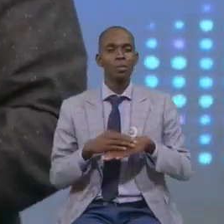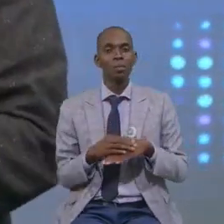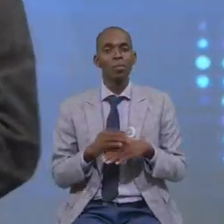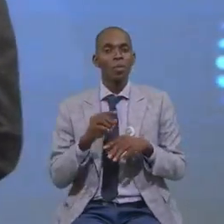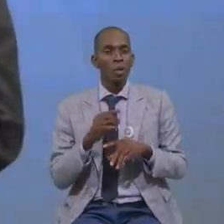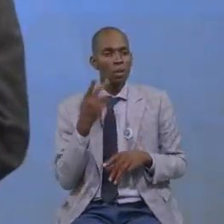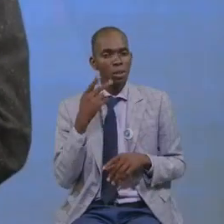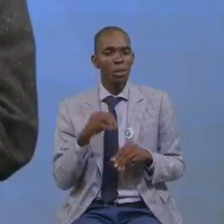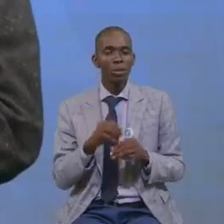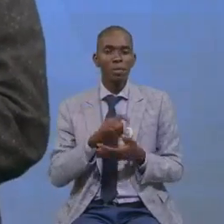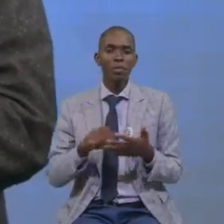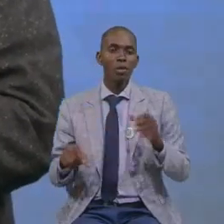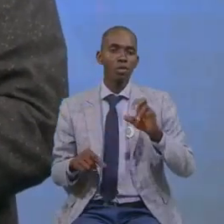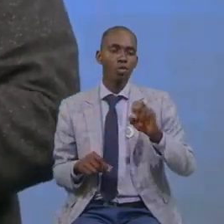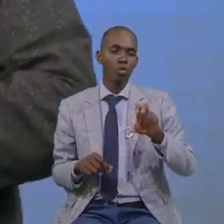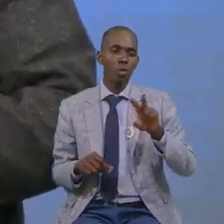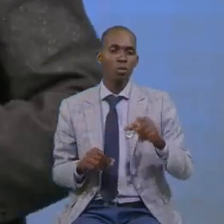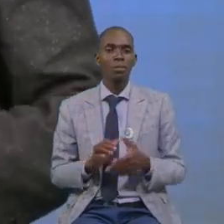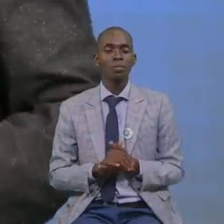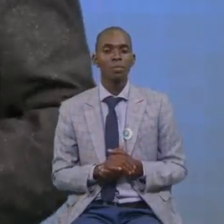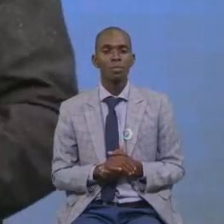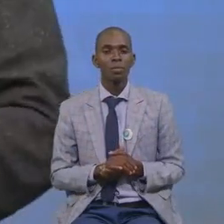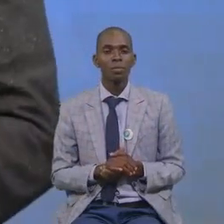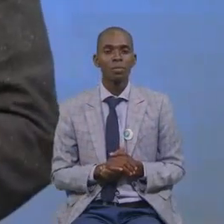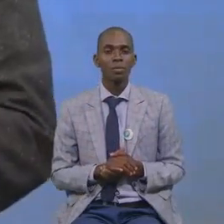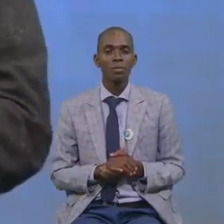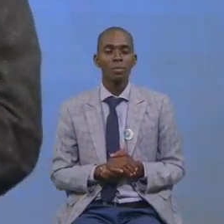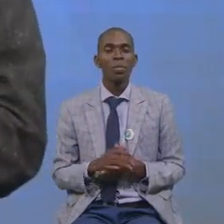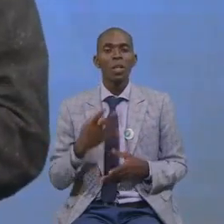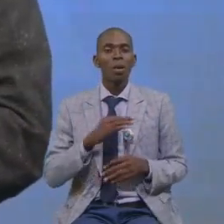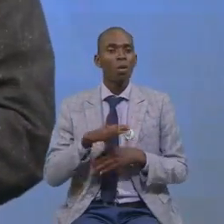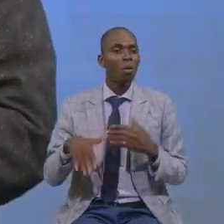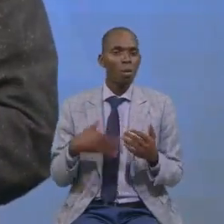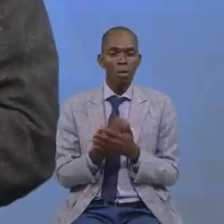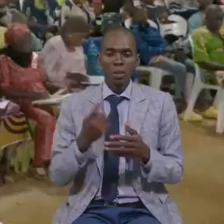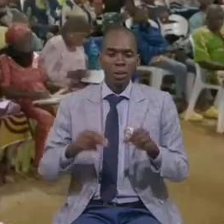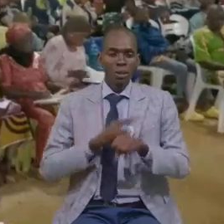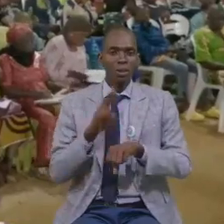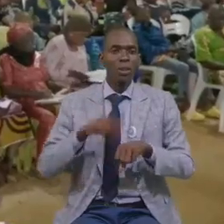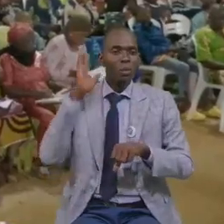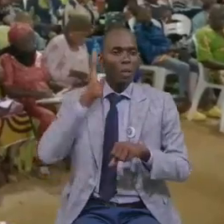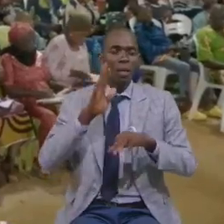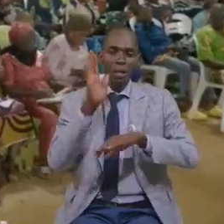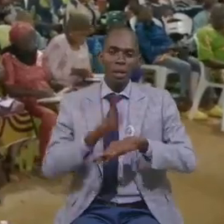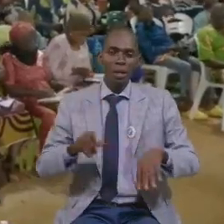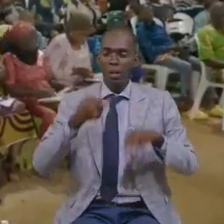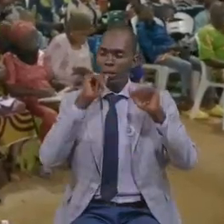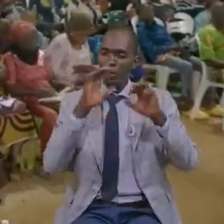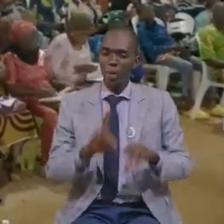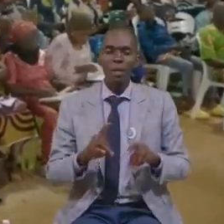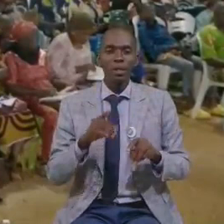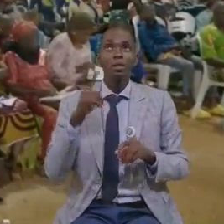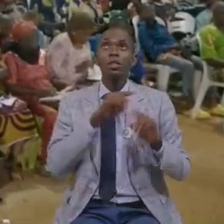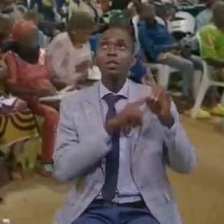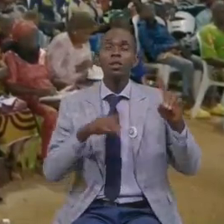verse 12. In verse 12, and all the nations shall call you blessed. The Lord will bless you. He